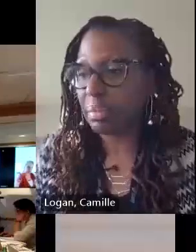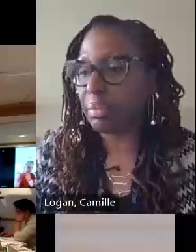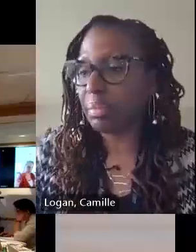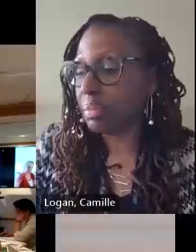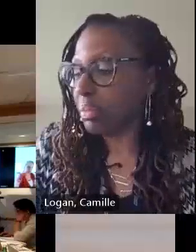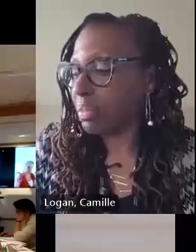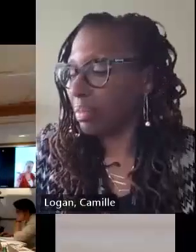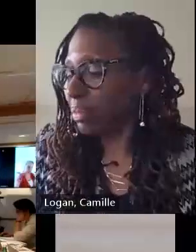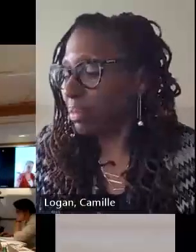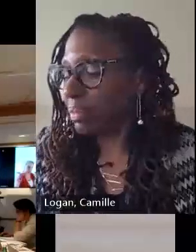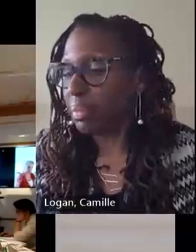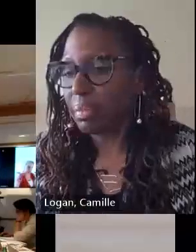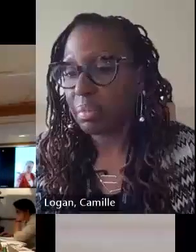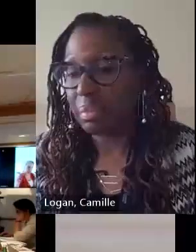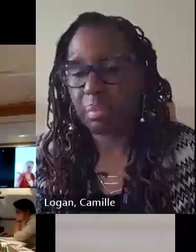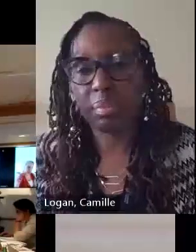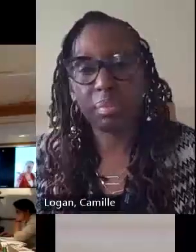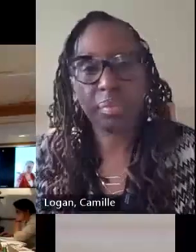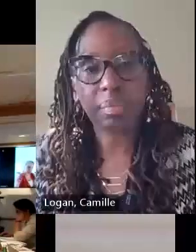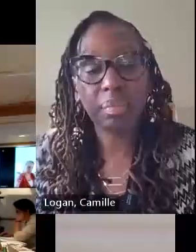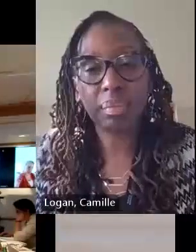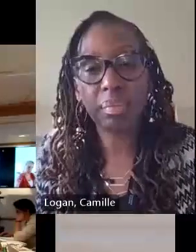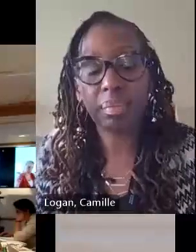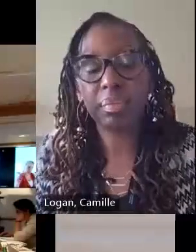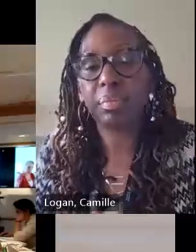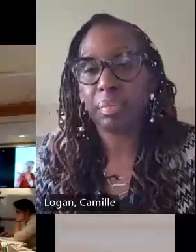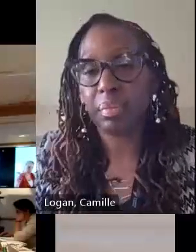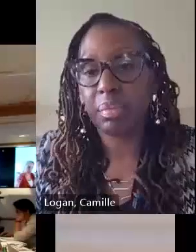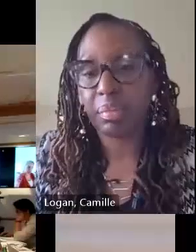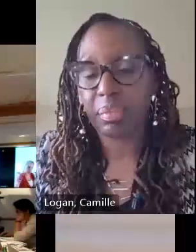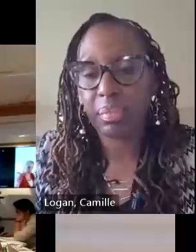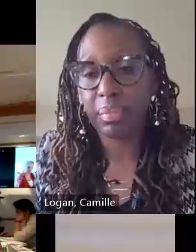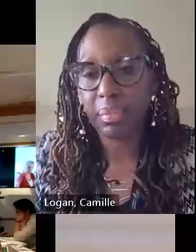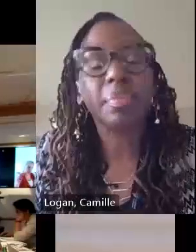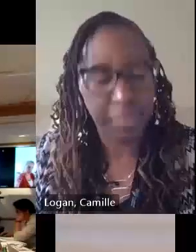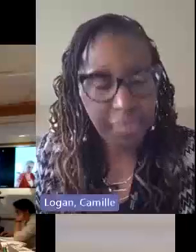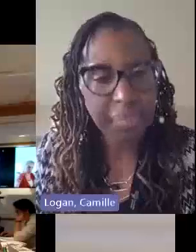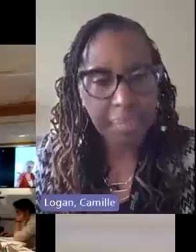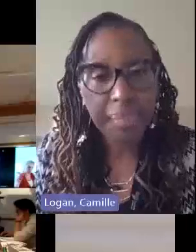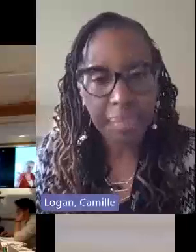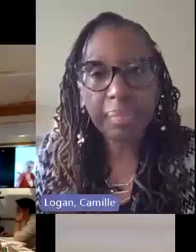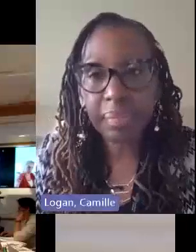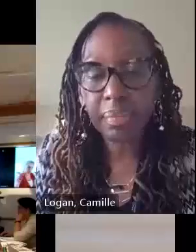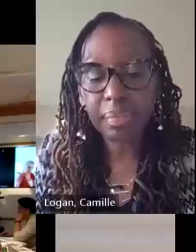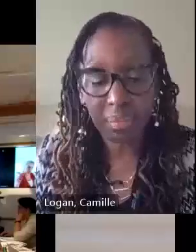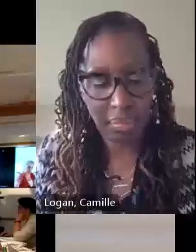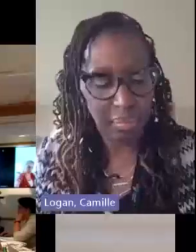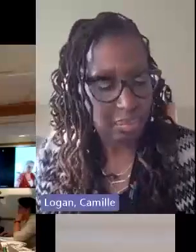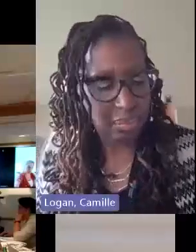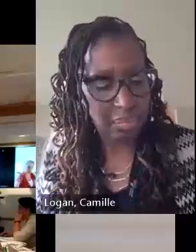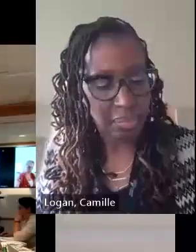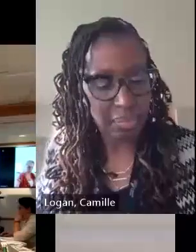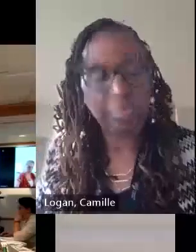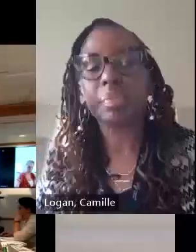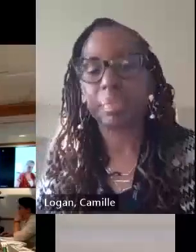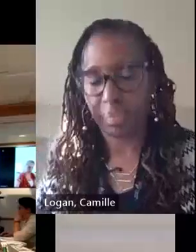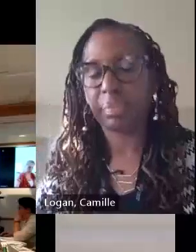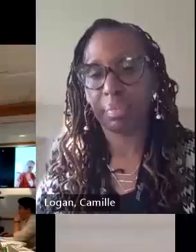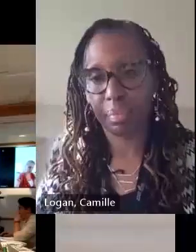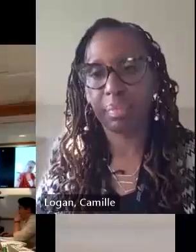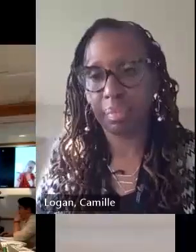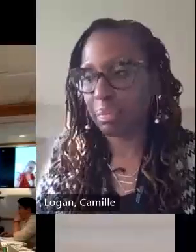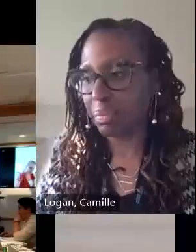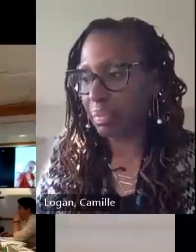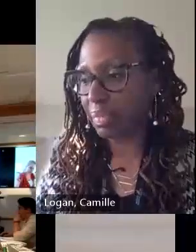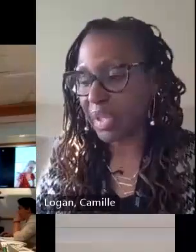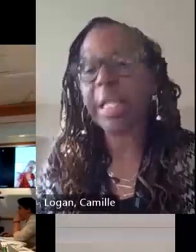Director Logan. If you could get that response, because you said you have someone who could give that. If you could add that email